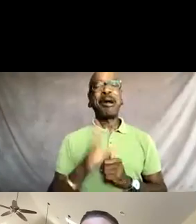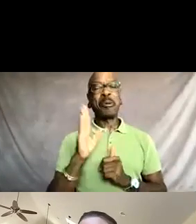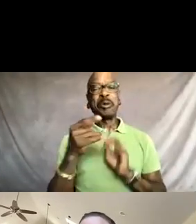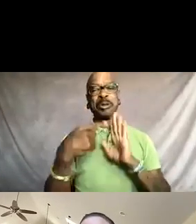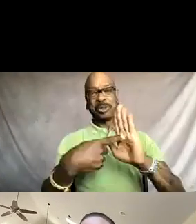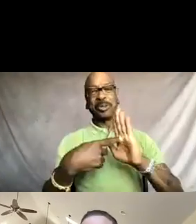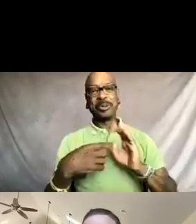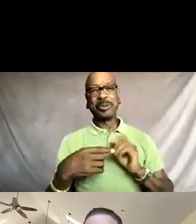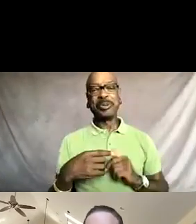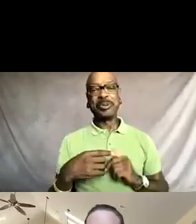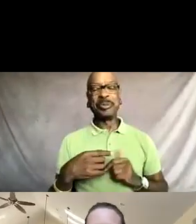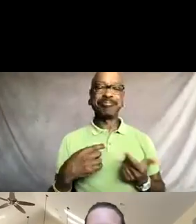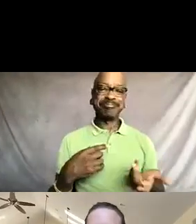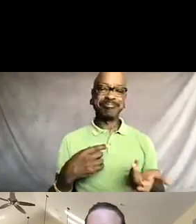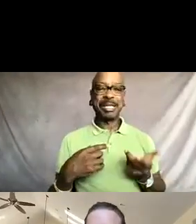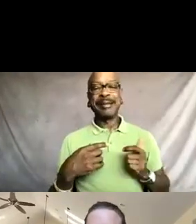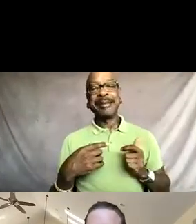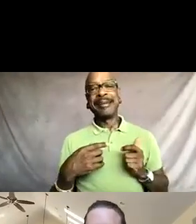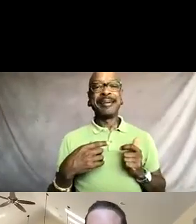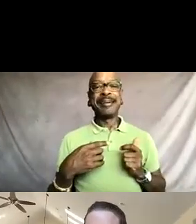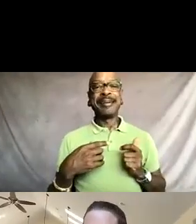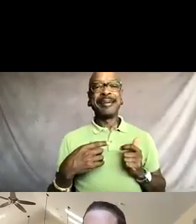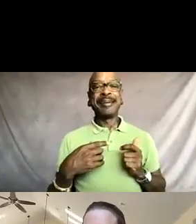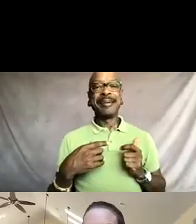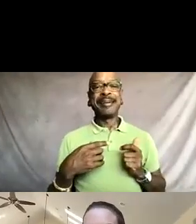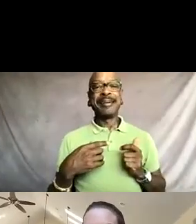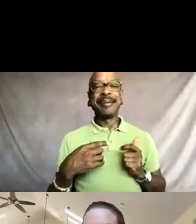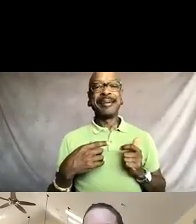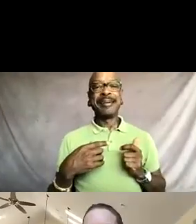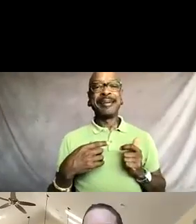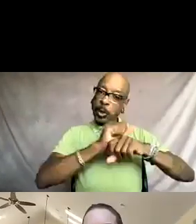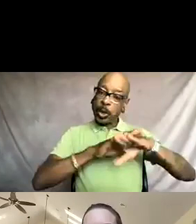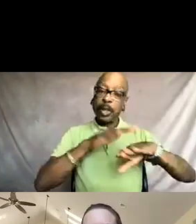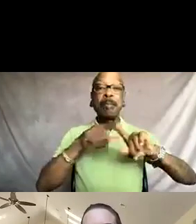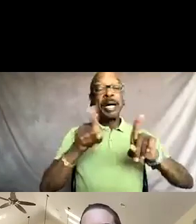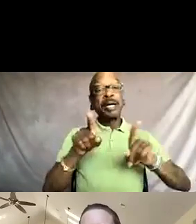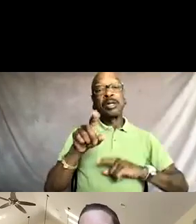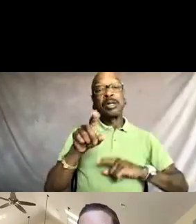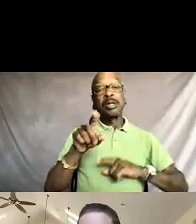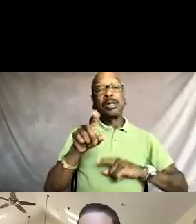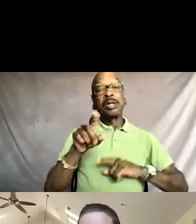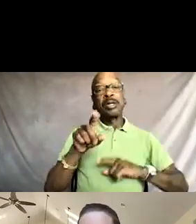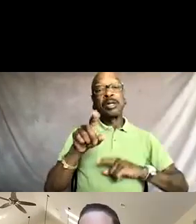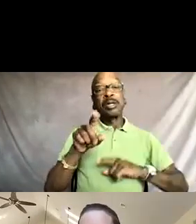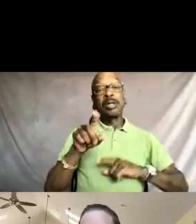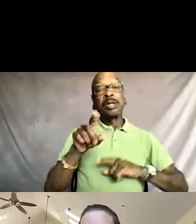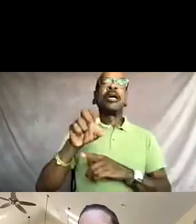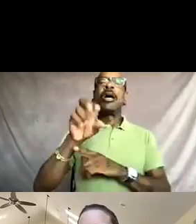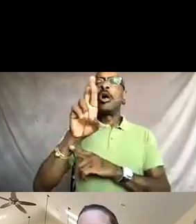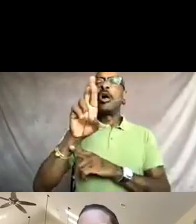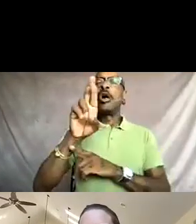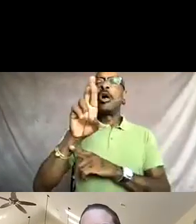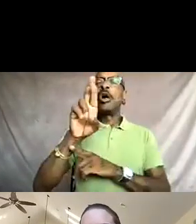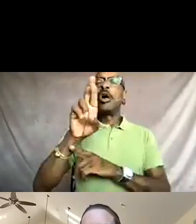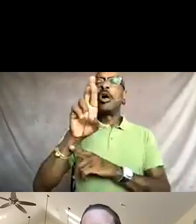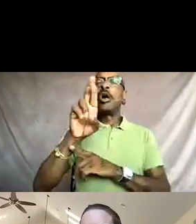the spectrum of things that we work on. But real estate has become a really big piece of what we work on. This is our staff, and the folks in green are